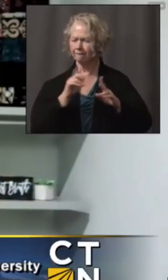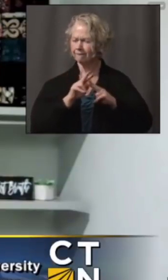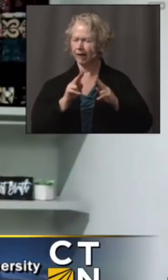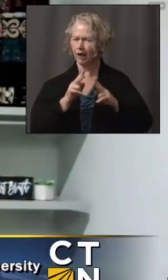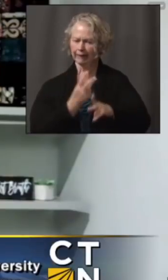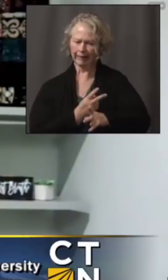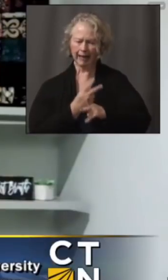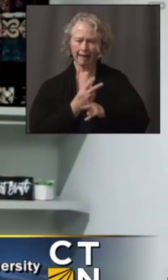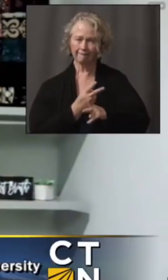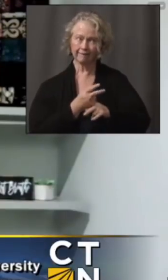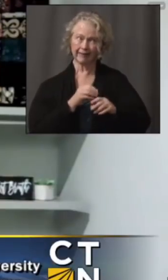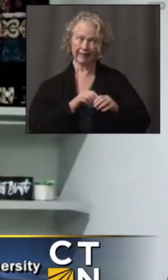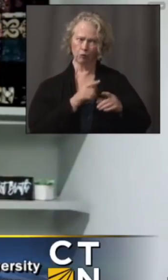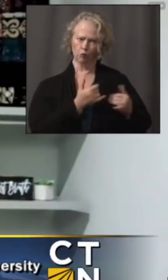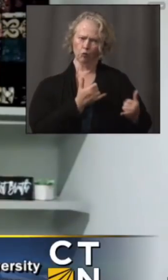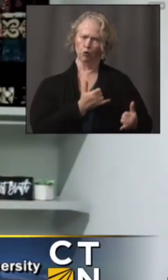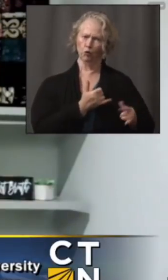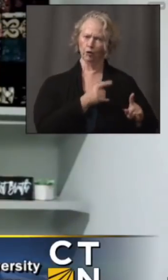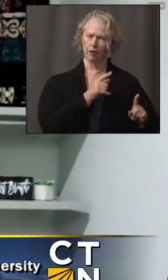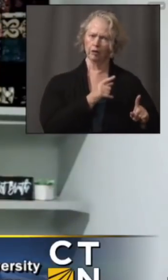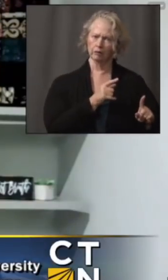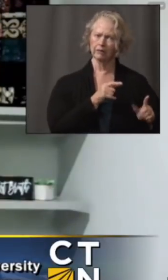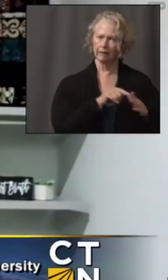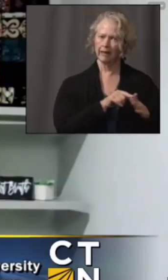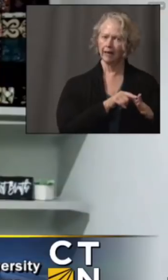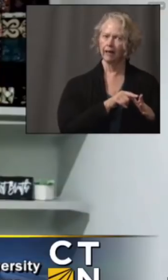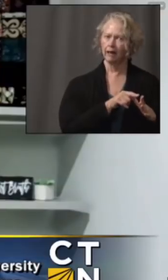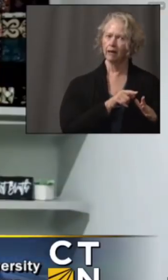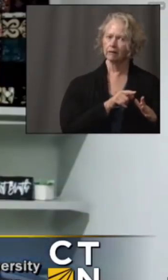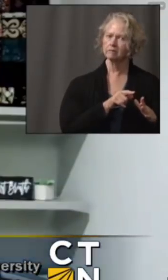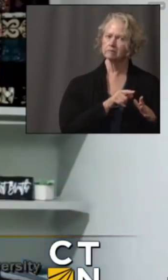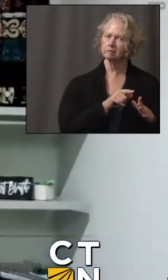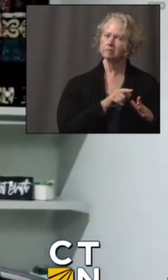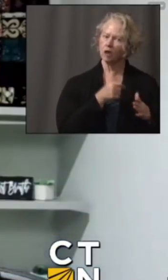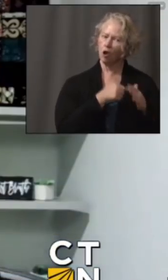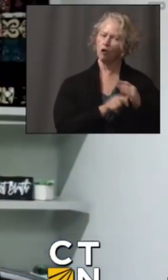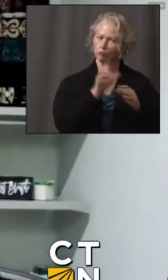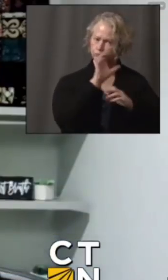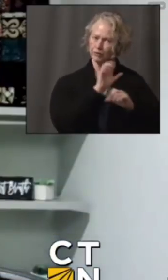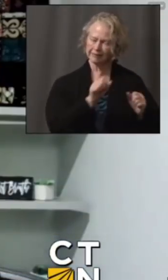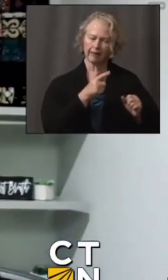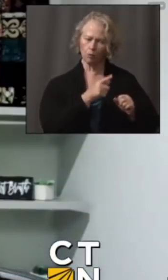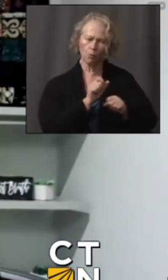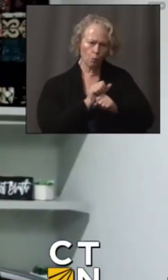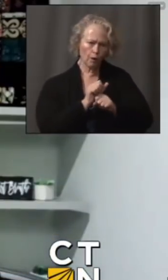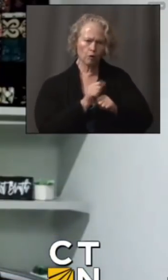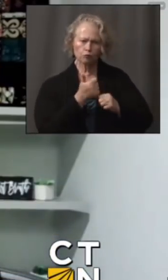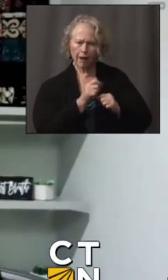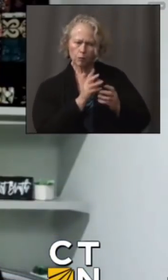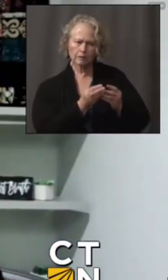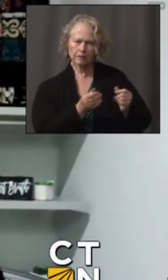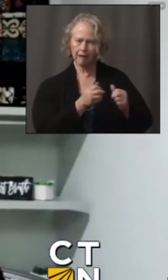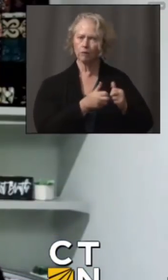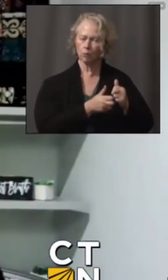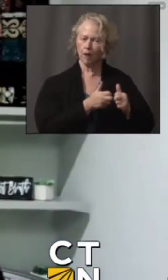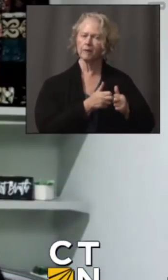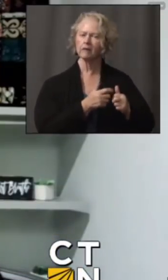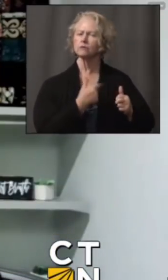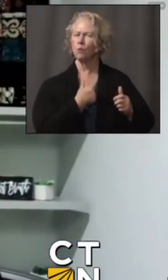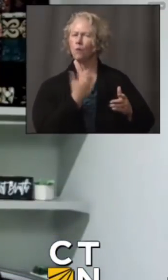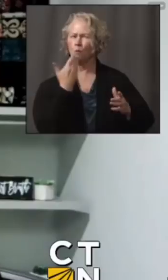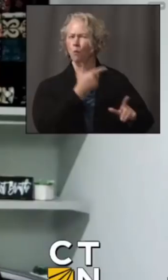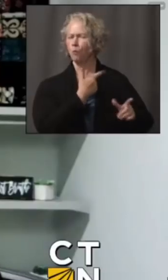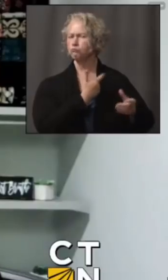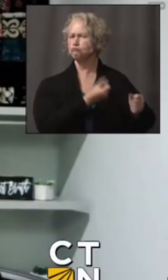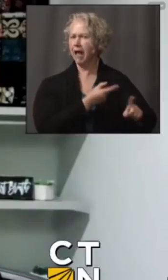in the current administration who are working on this now and finding solutions. So that is, one of many things